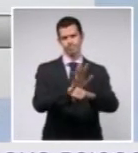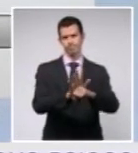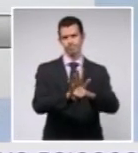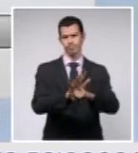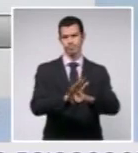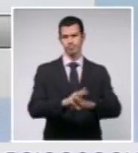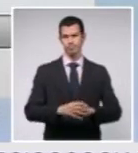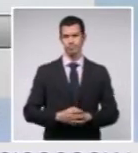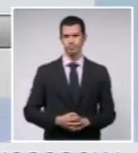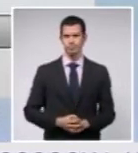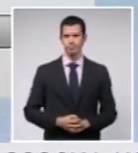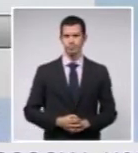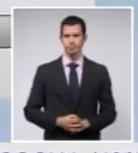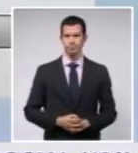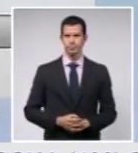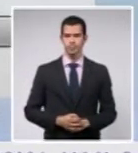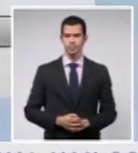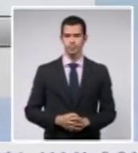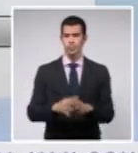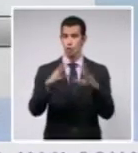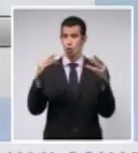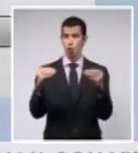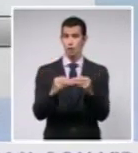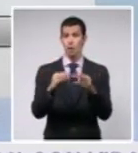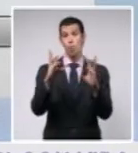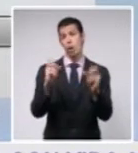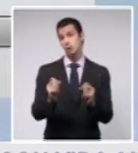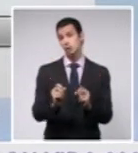571,769, and a mortality rate of